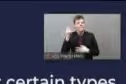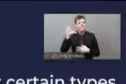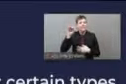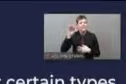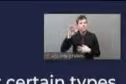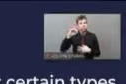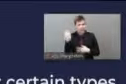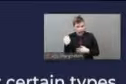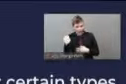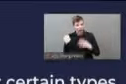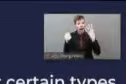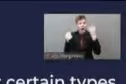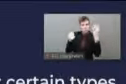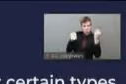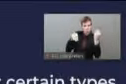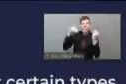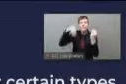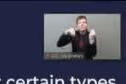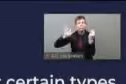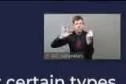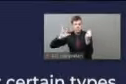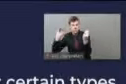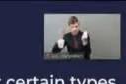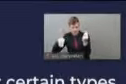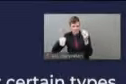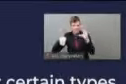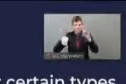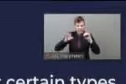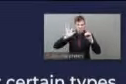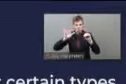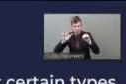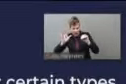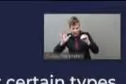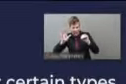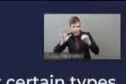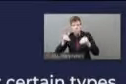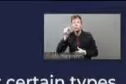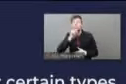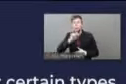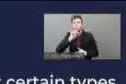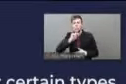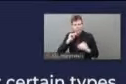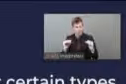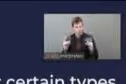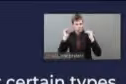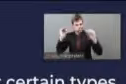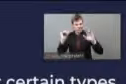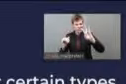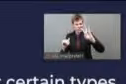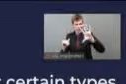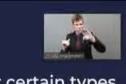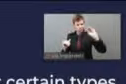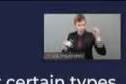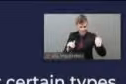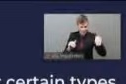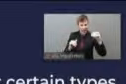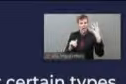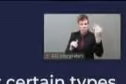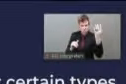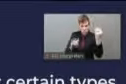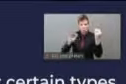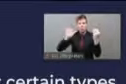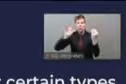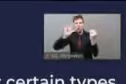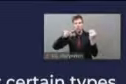turquoise, 75% outdoor, 33% indoor. Recreational facilities, things